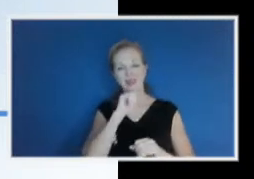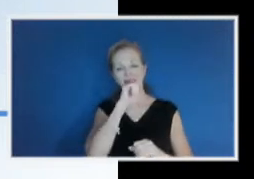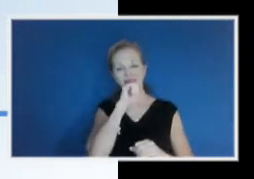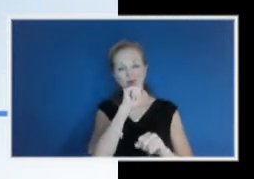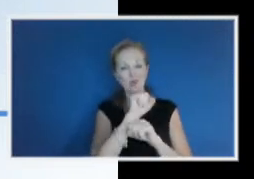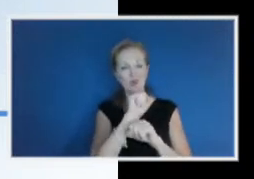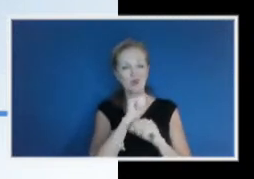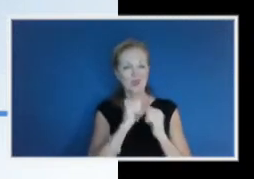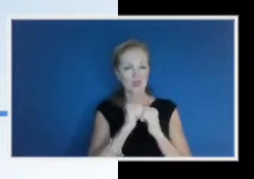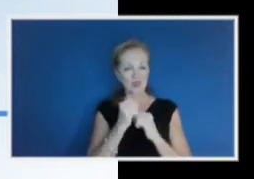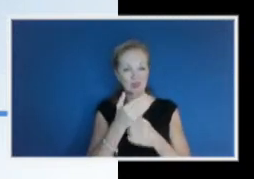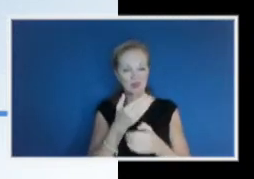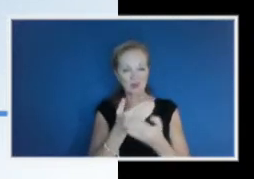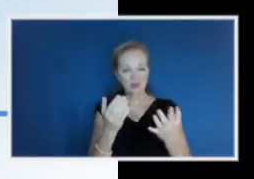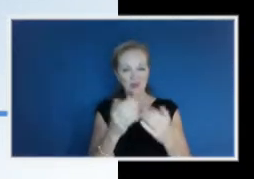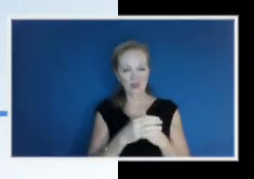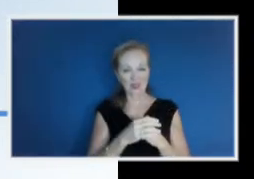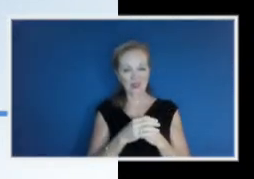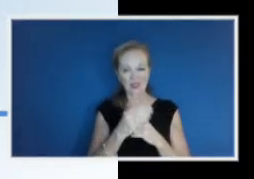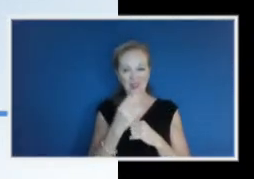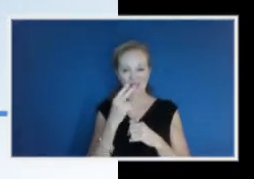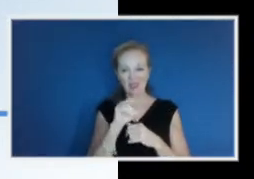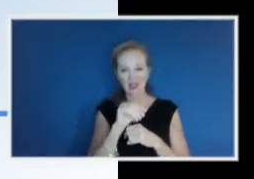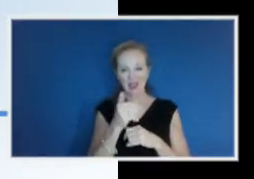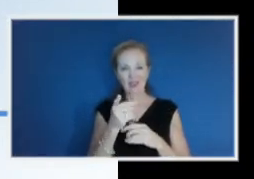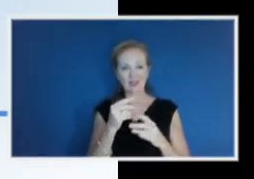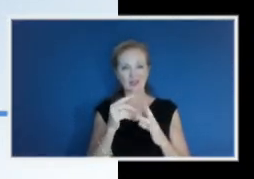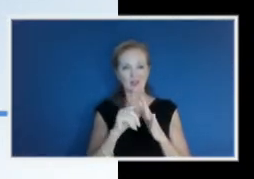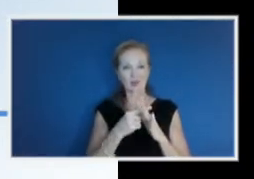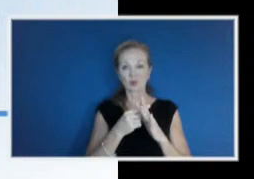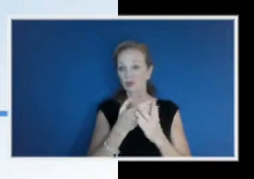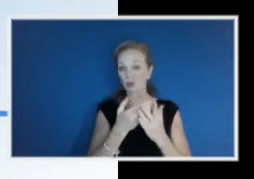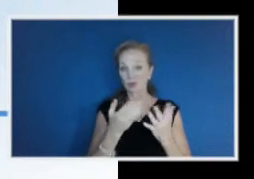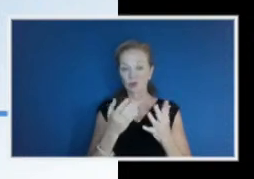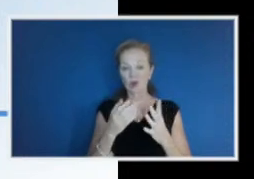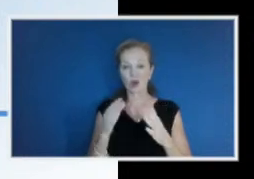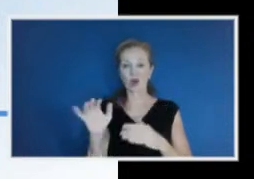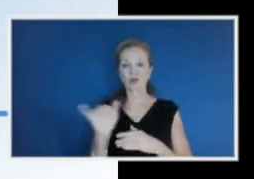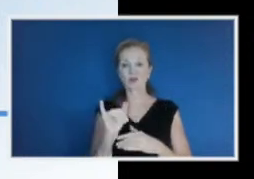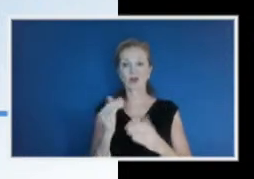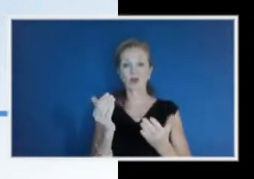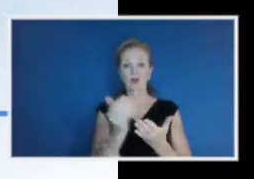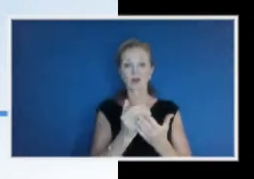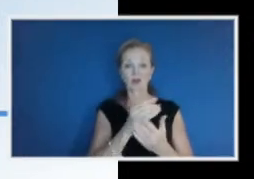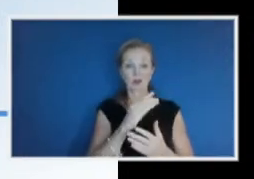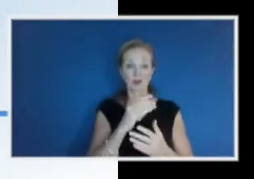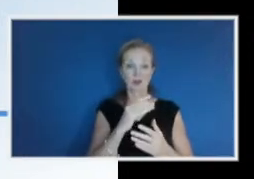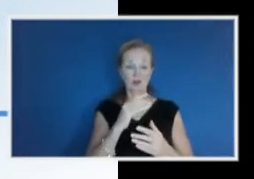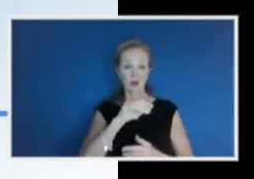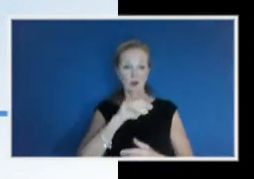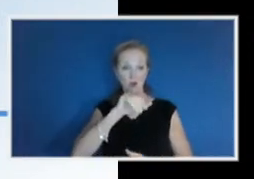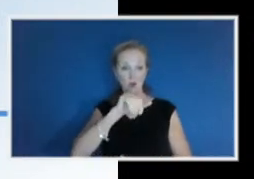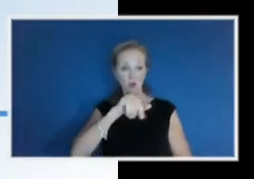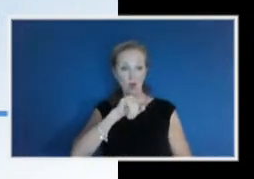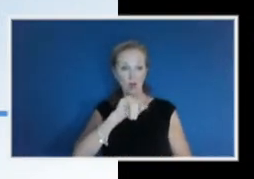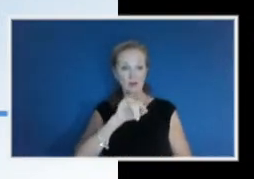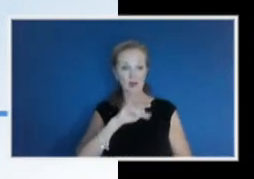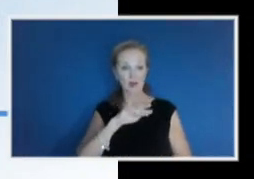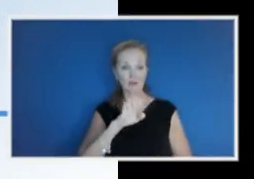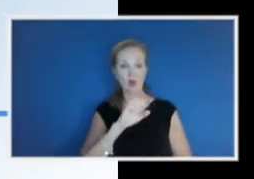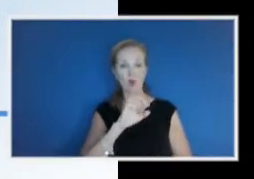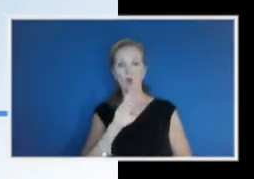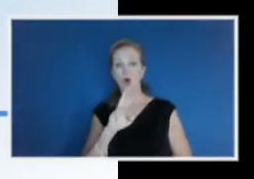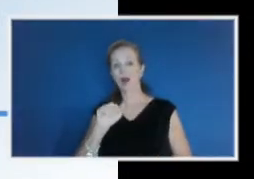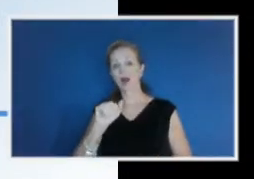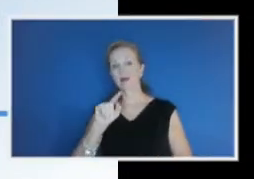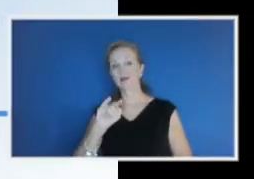you. And then you see the other sources that we use there. We also did collect qualitative or anecdotal information through